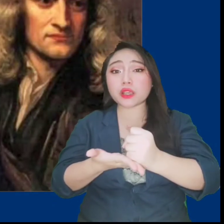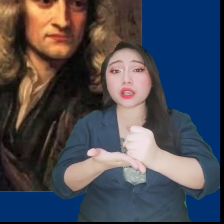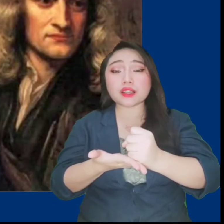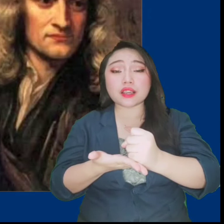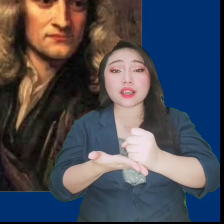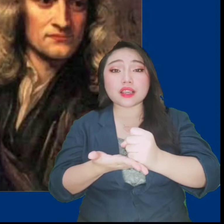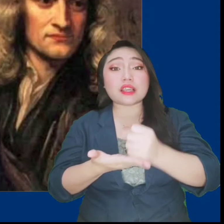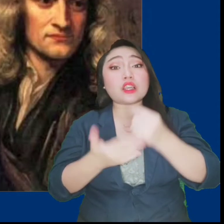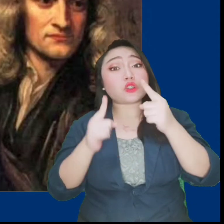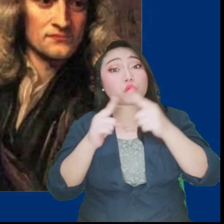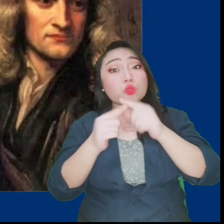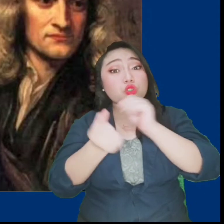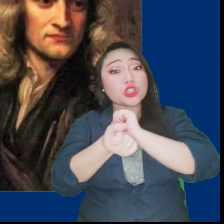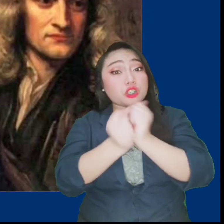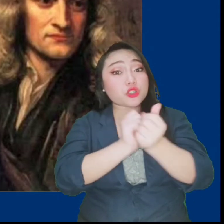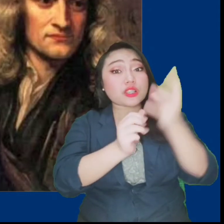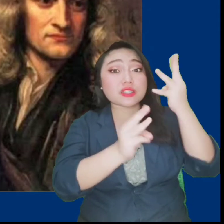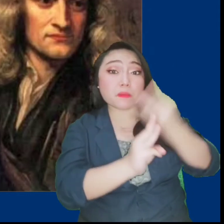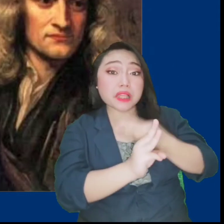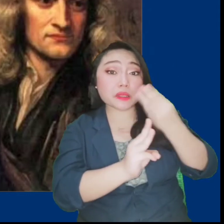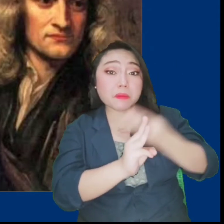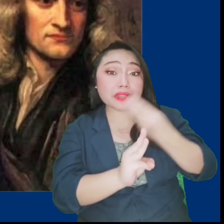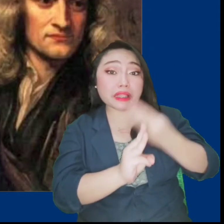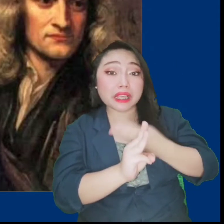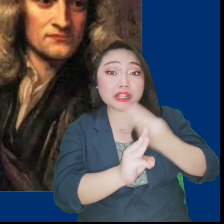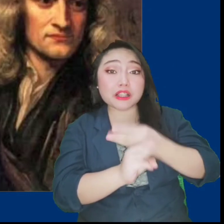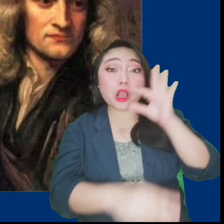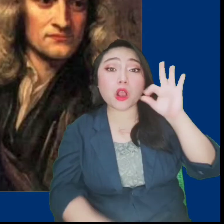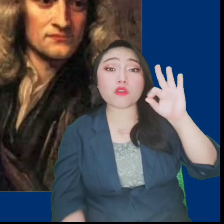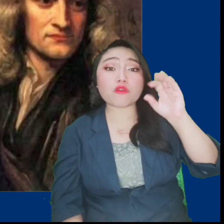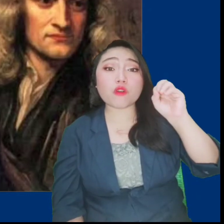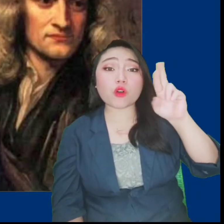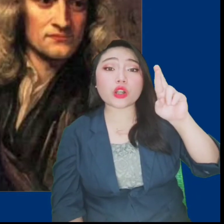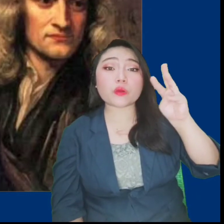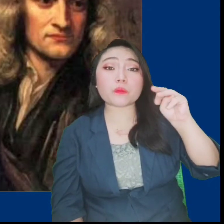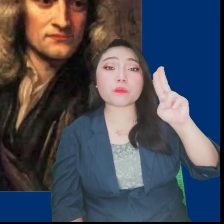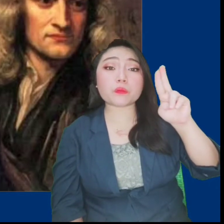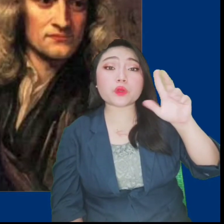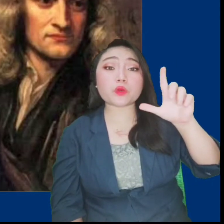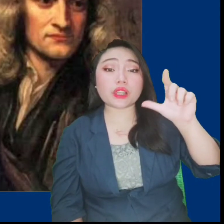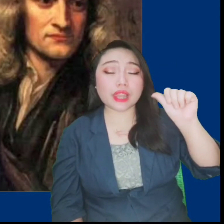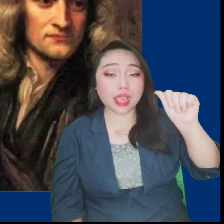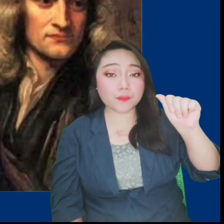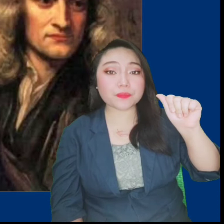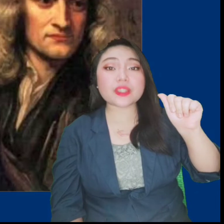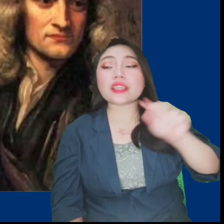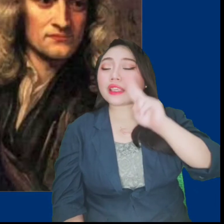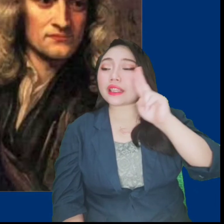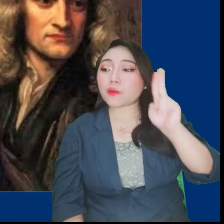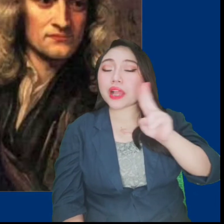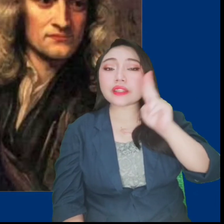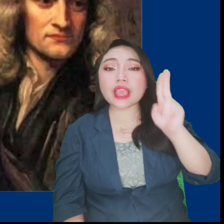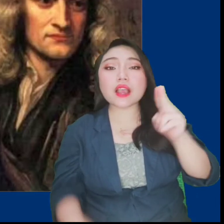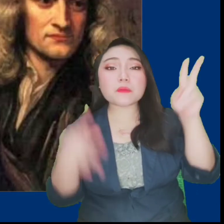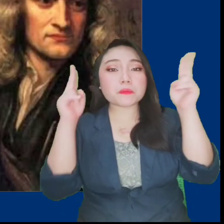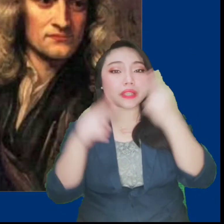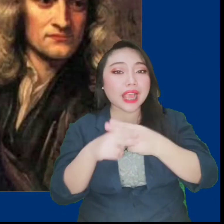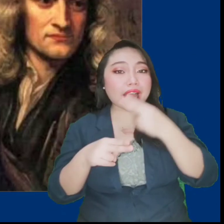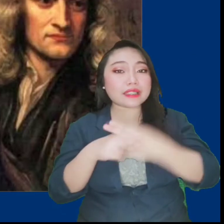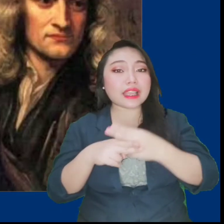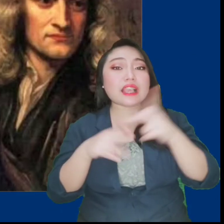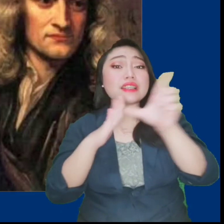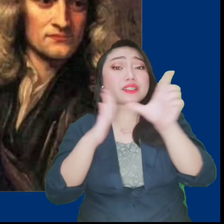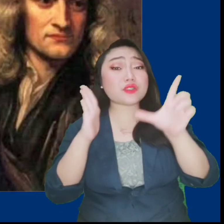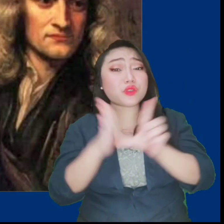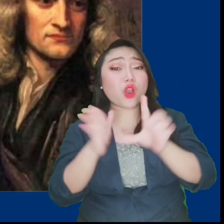Newton put this relationship between force, mass, and acceleration into a mathematical formula,